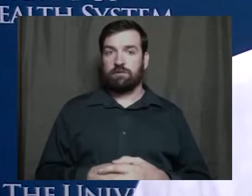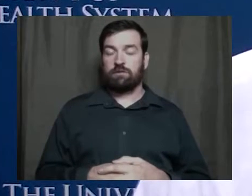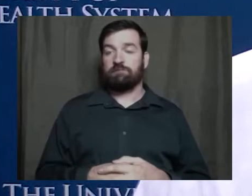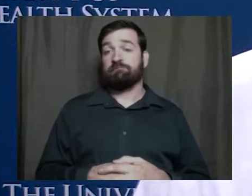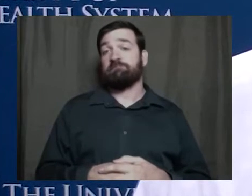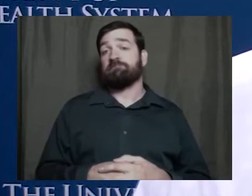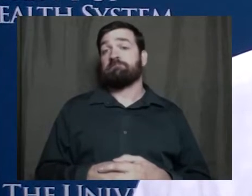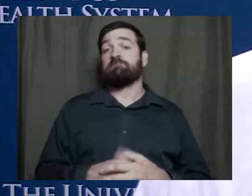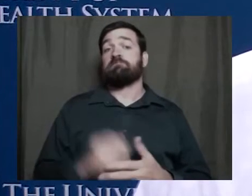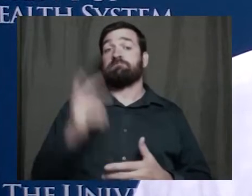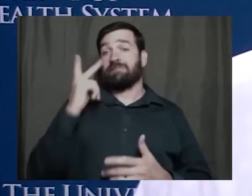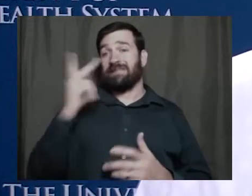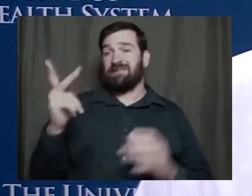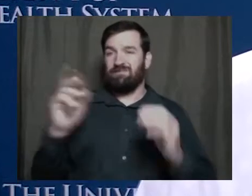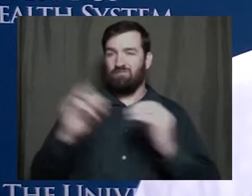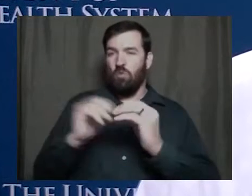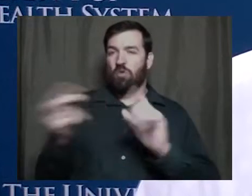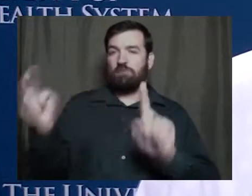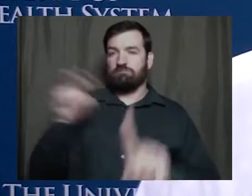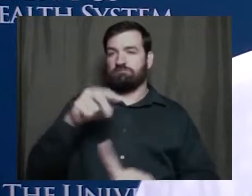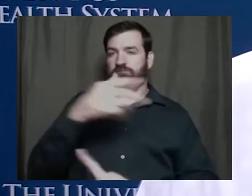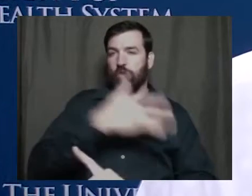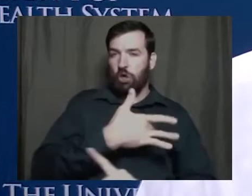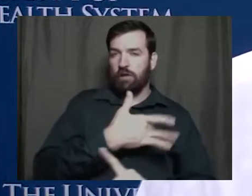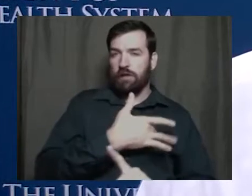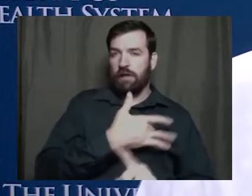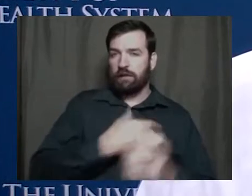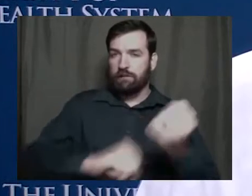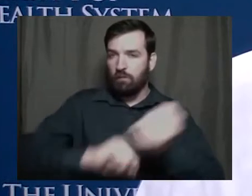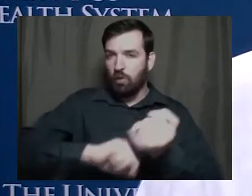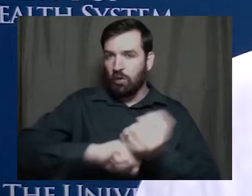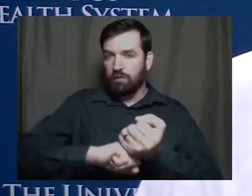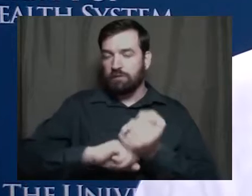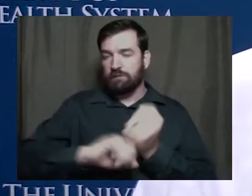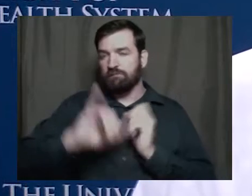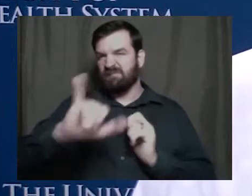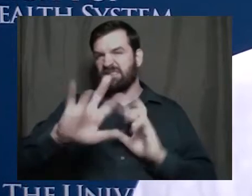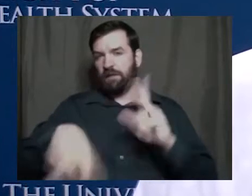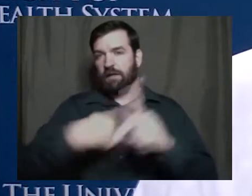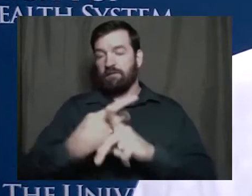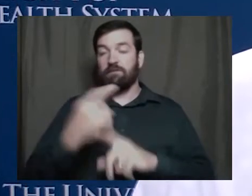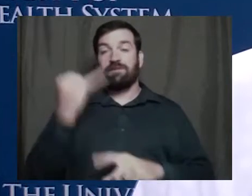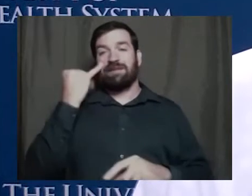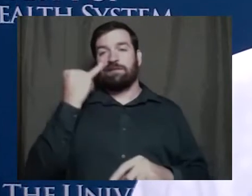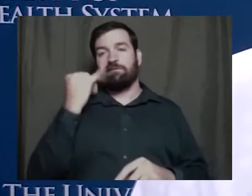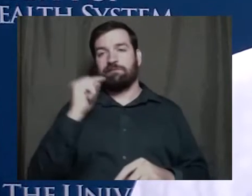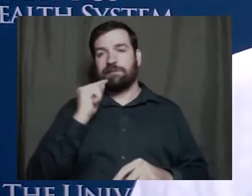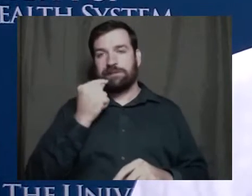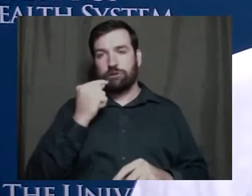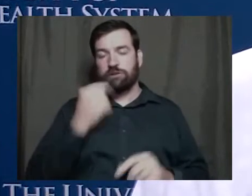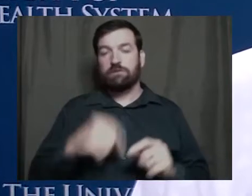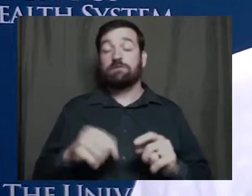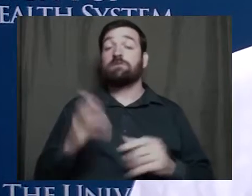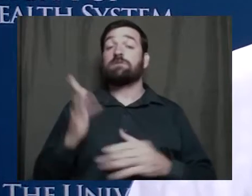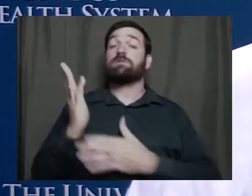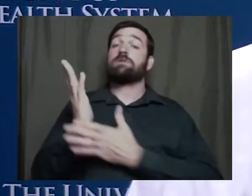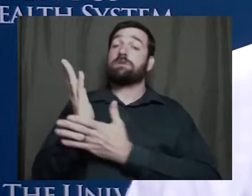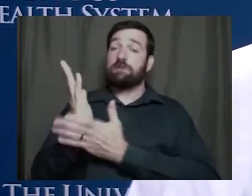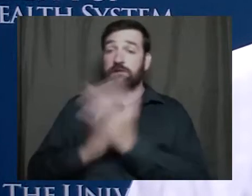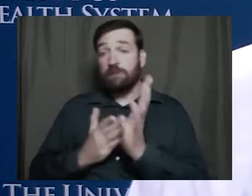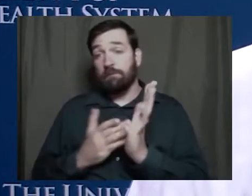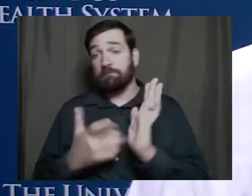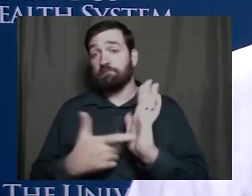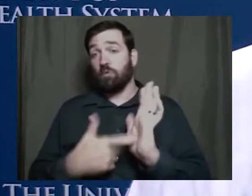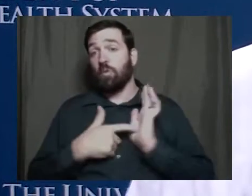from a cardiac perspective, more cardiac support and some of those types of measures being done. There are some that require ventilation,